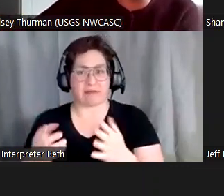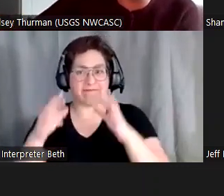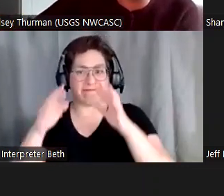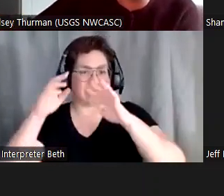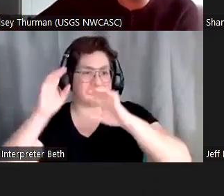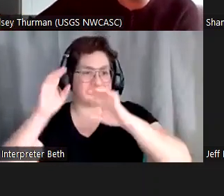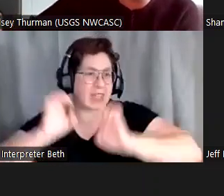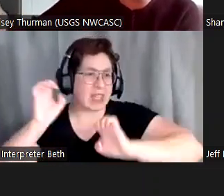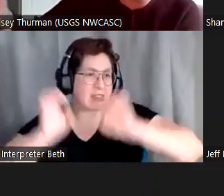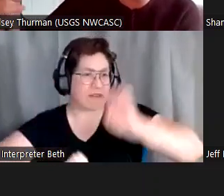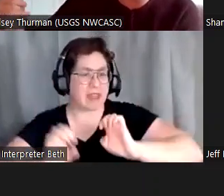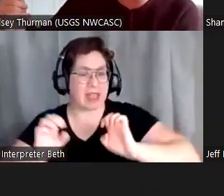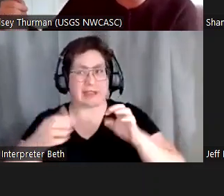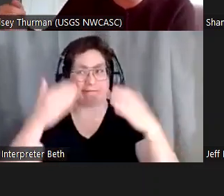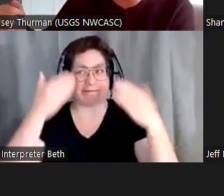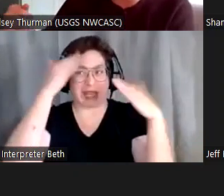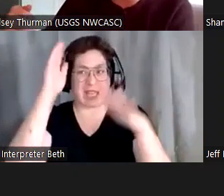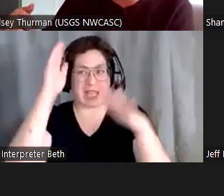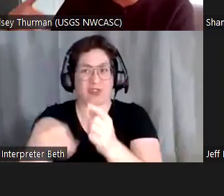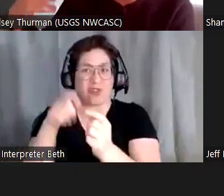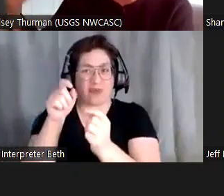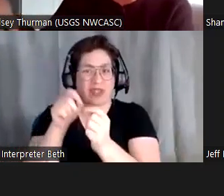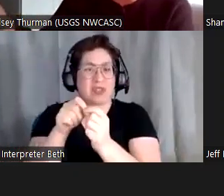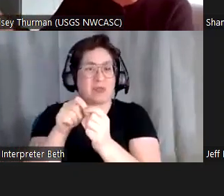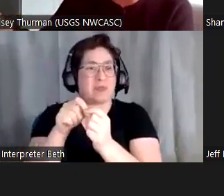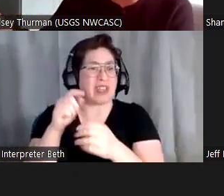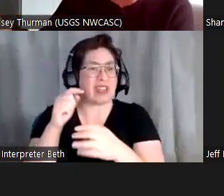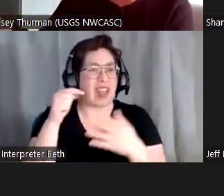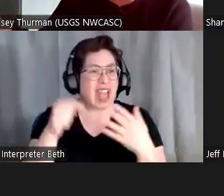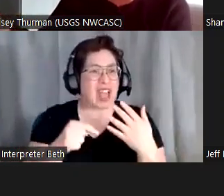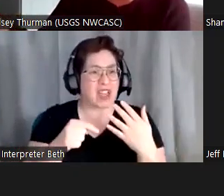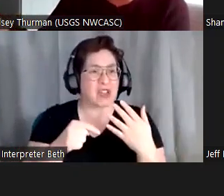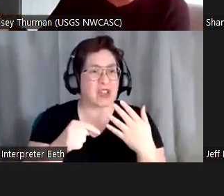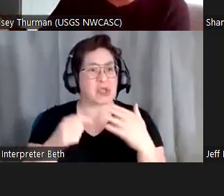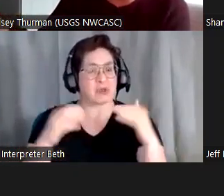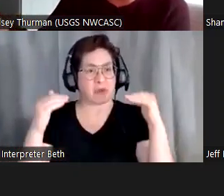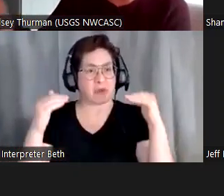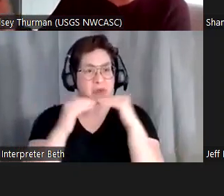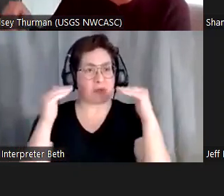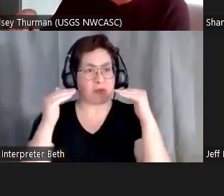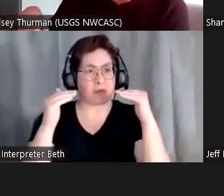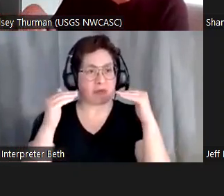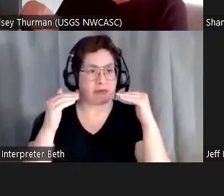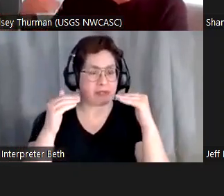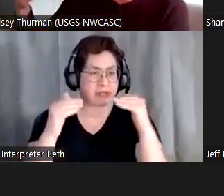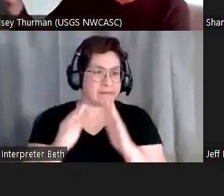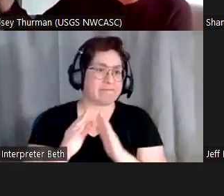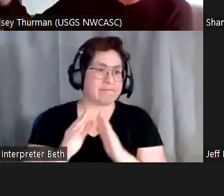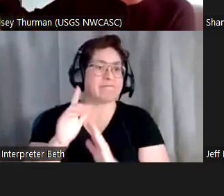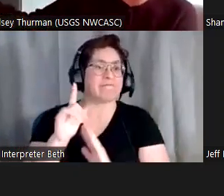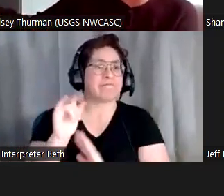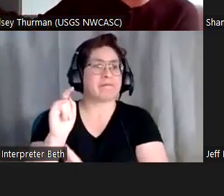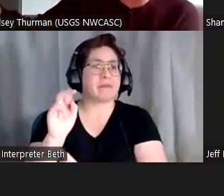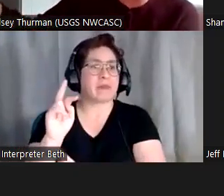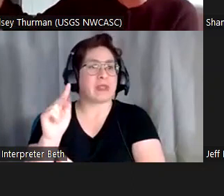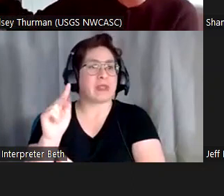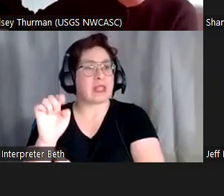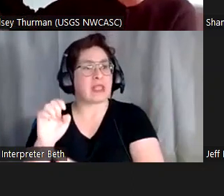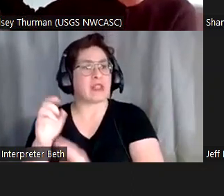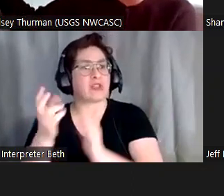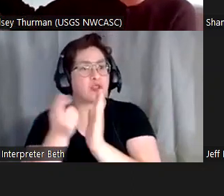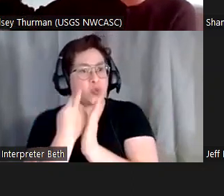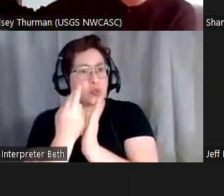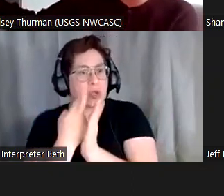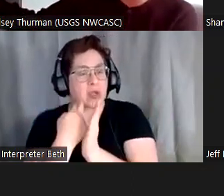as unknown for this particular attribute. But you do the equivalent of a literature review on the topic, and then you fill in your